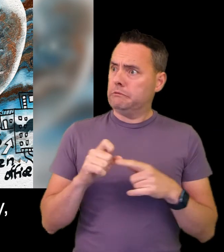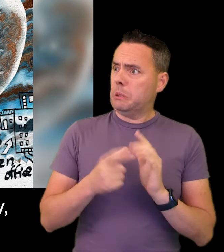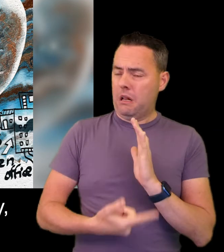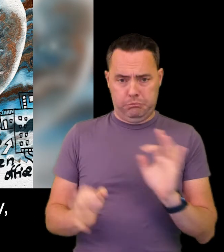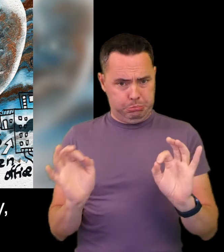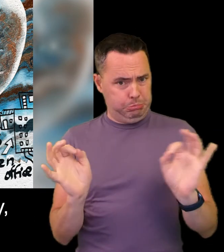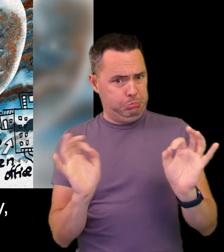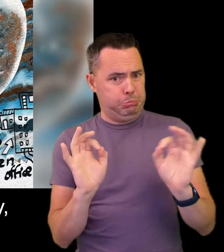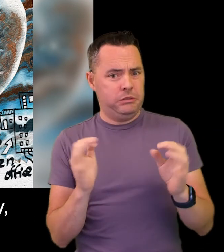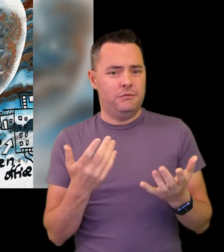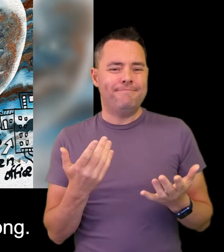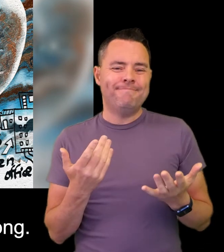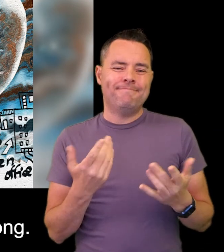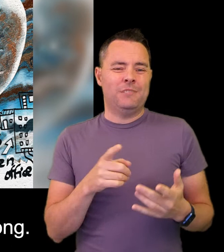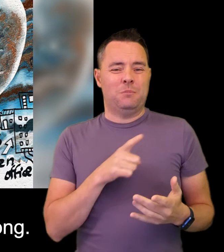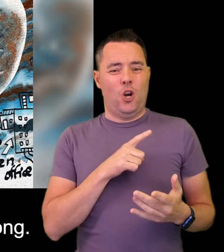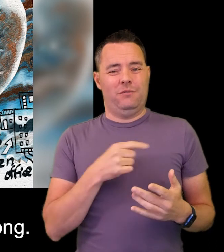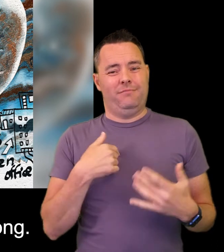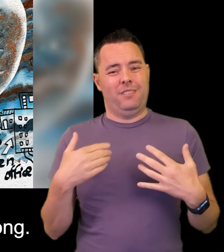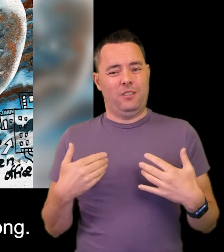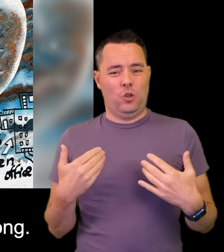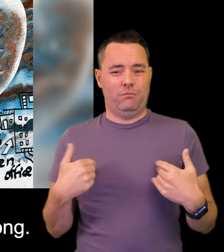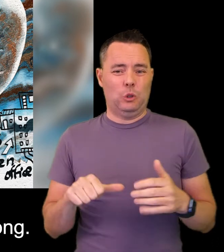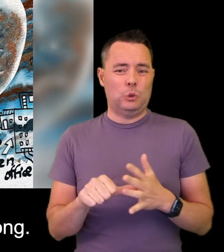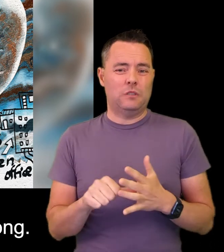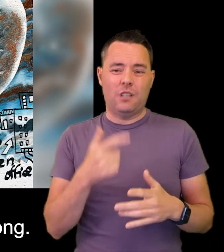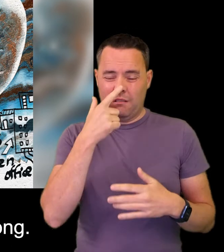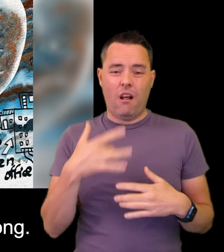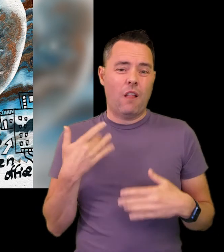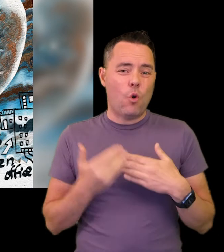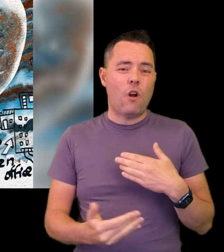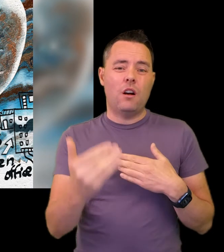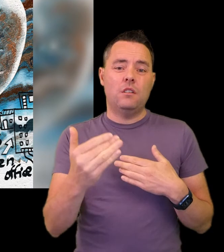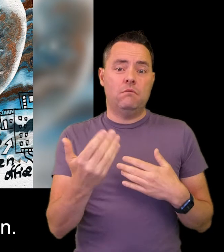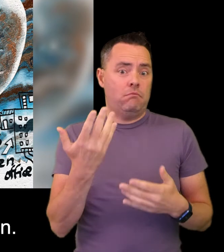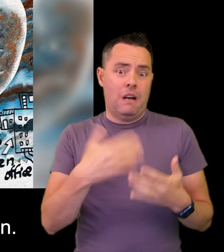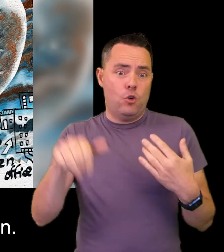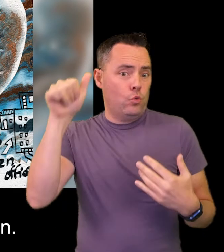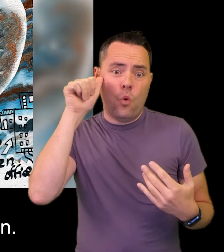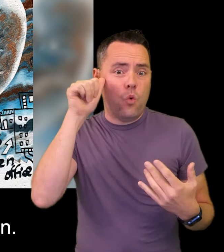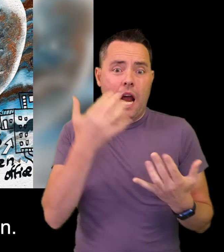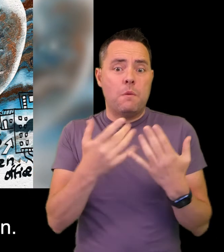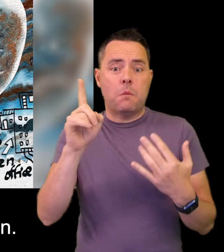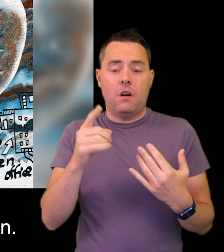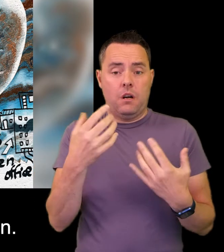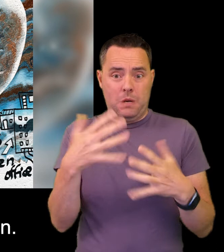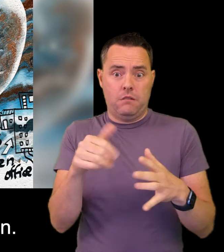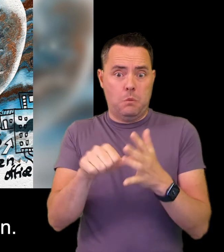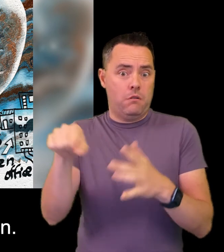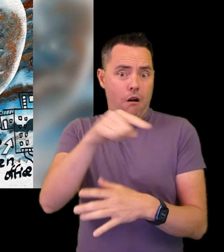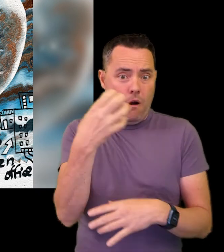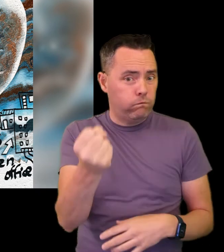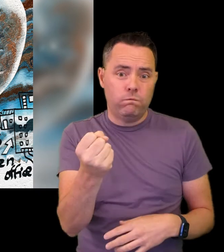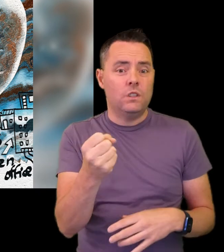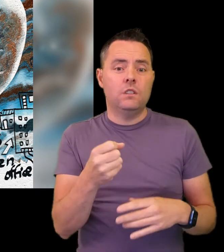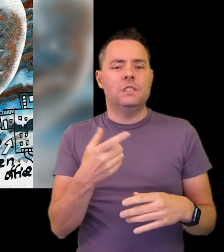didn't have a disability, apparently, but I did because my condition's lifelong. And you never know how many people are in that